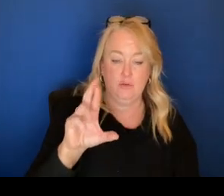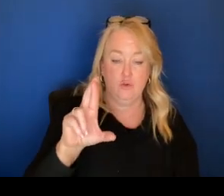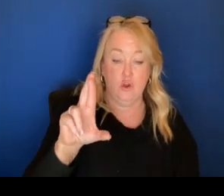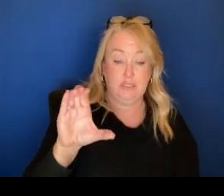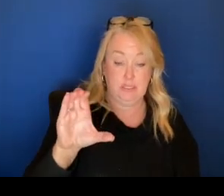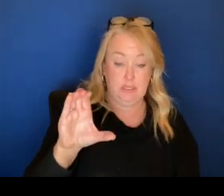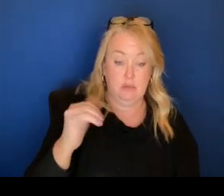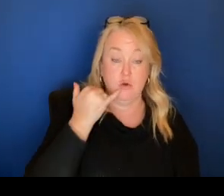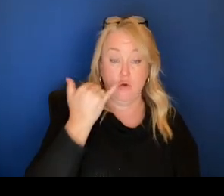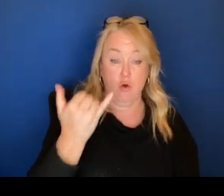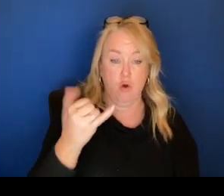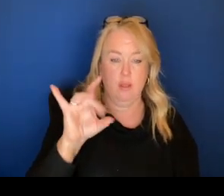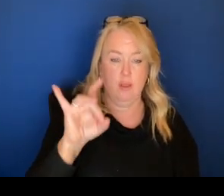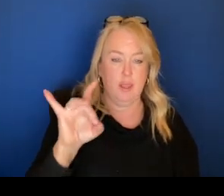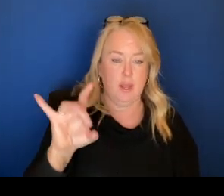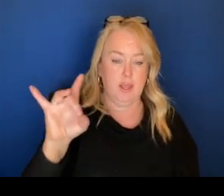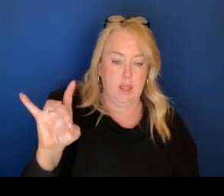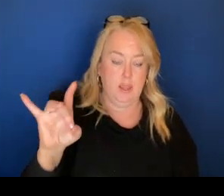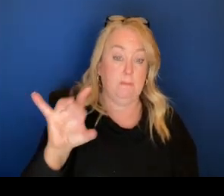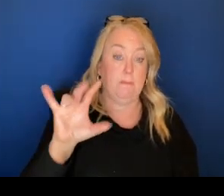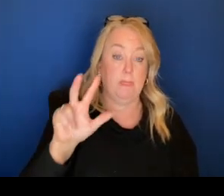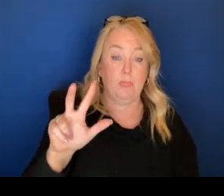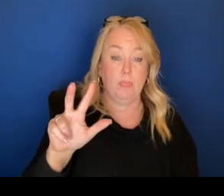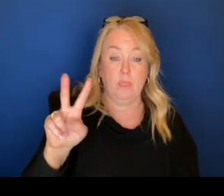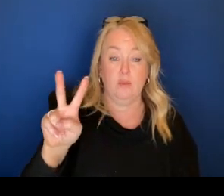by calling